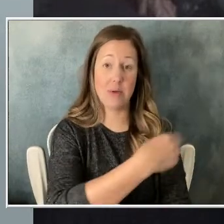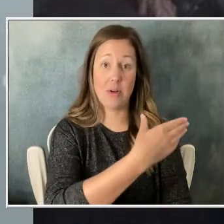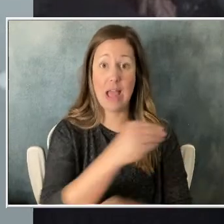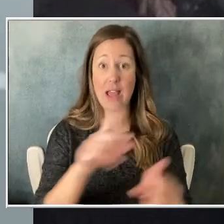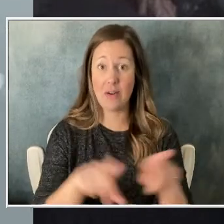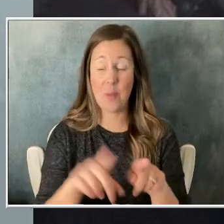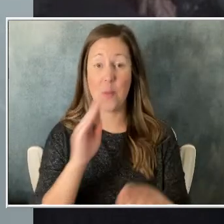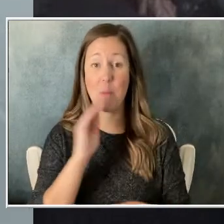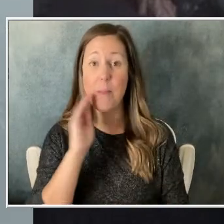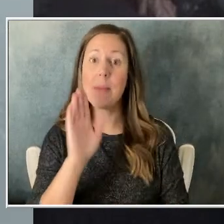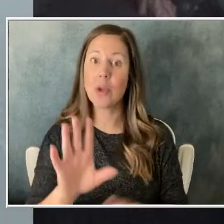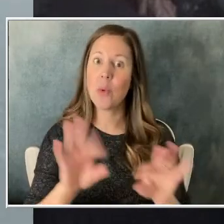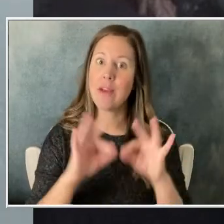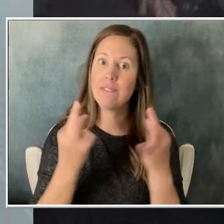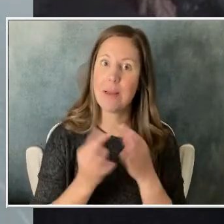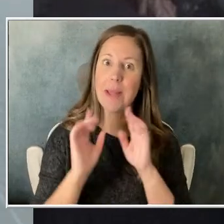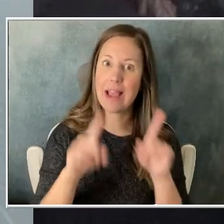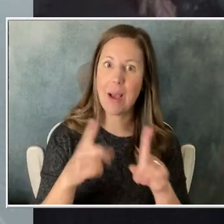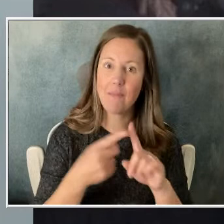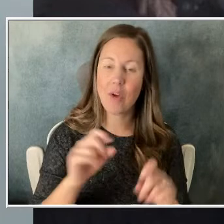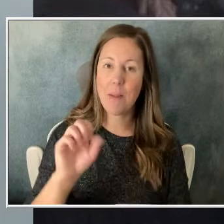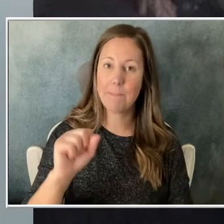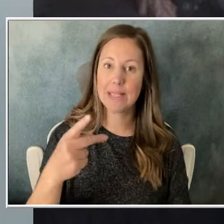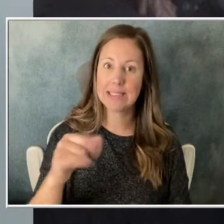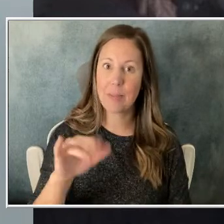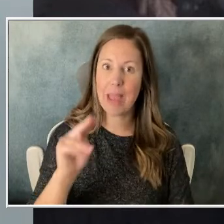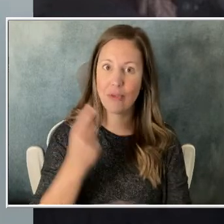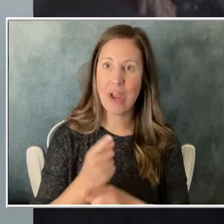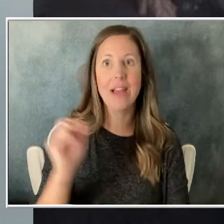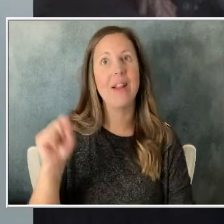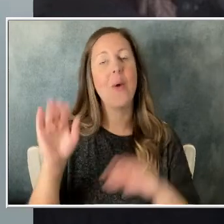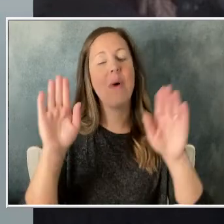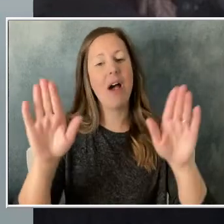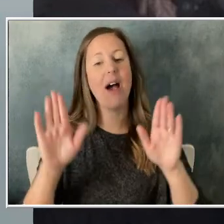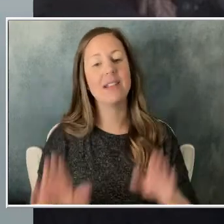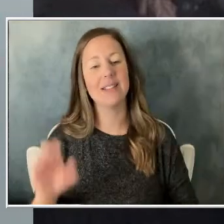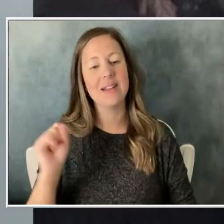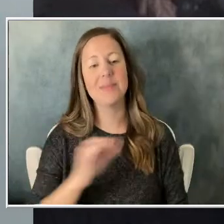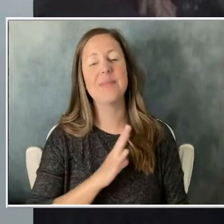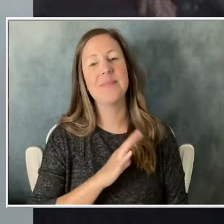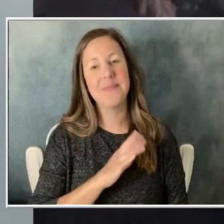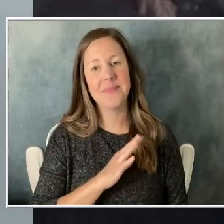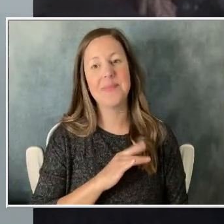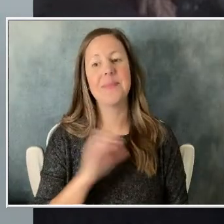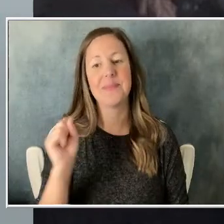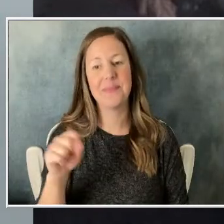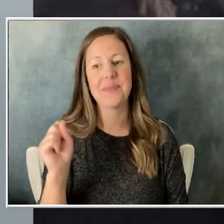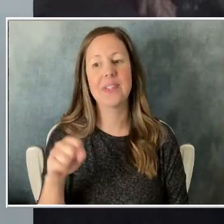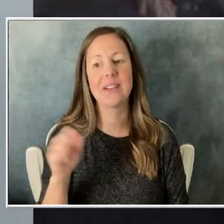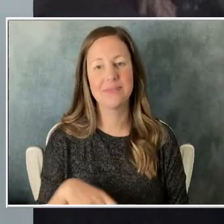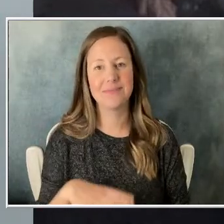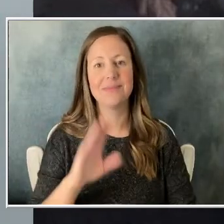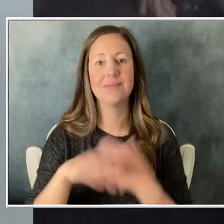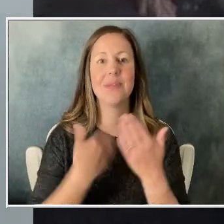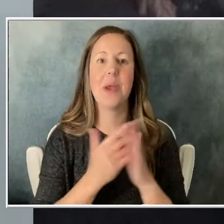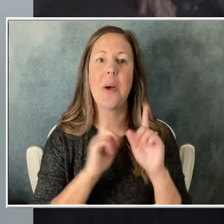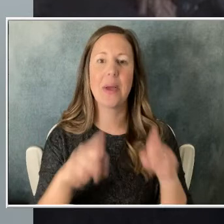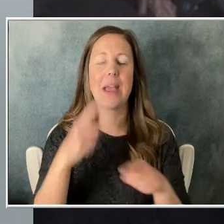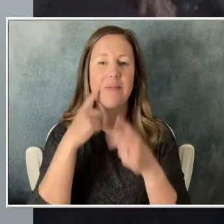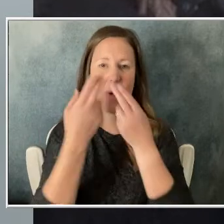is that right? How great was that? That was awesome. That was fantastic. They all came for Halloween